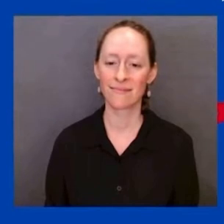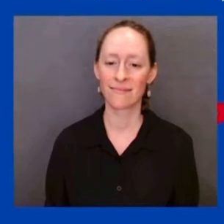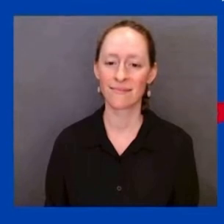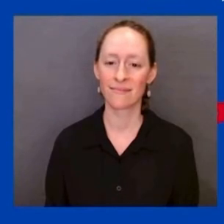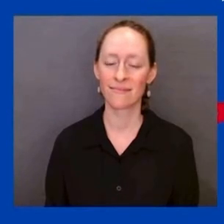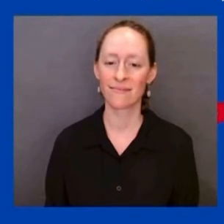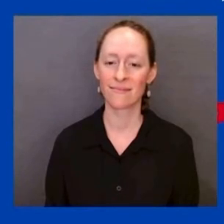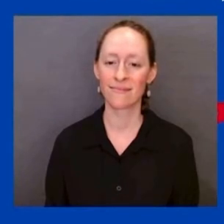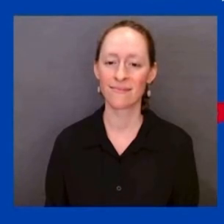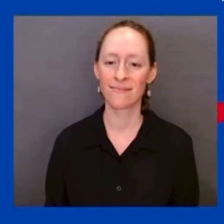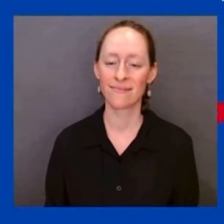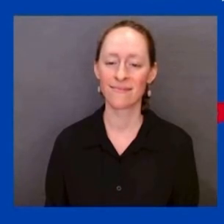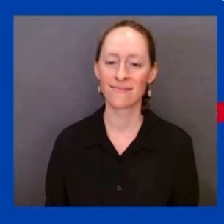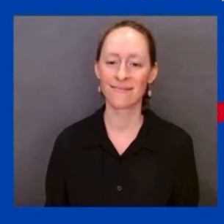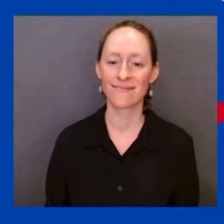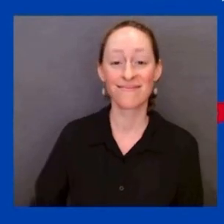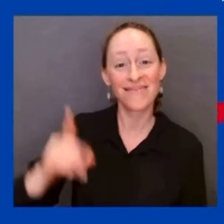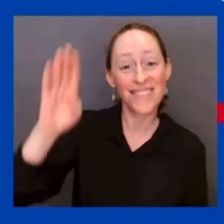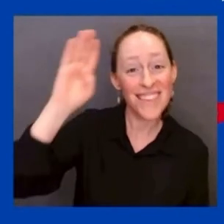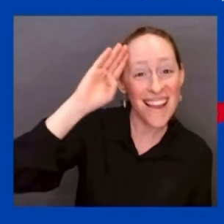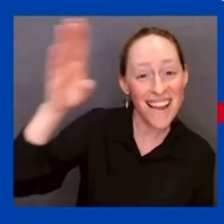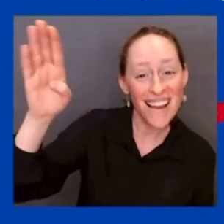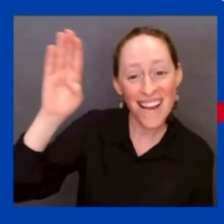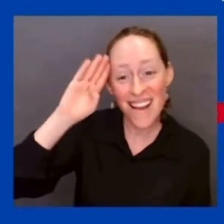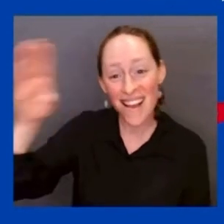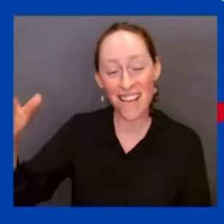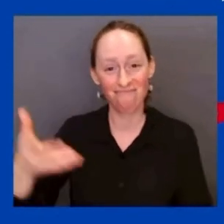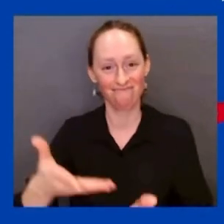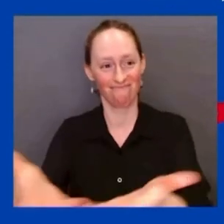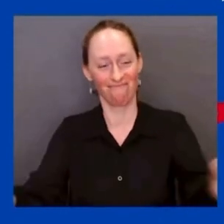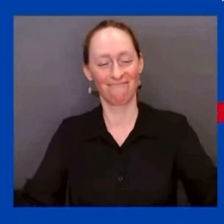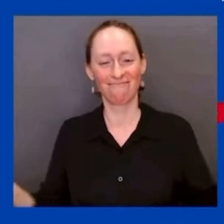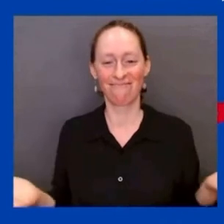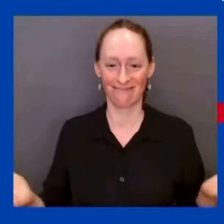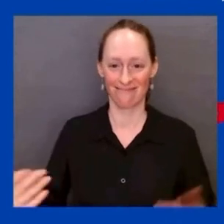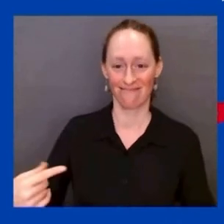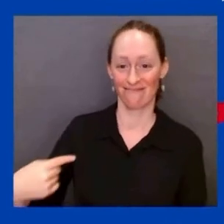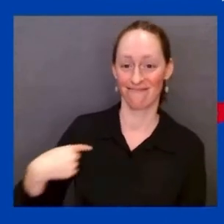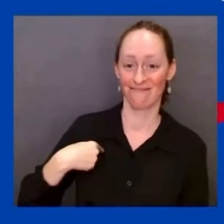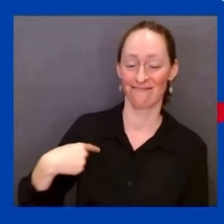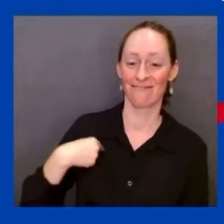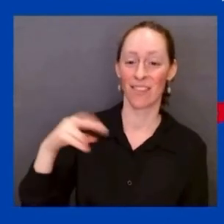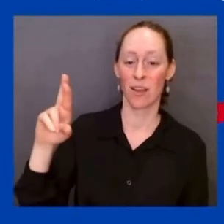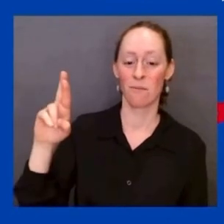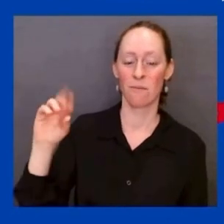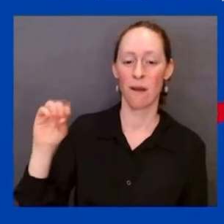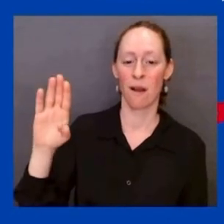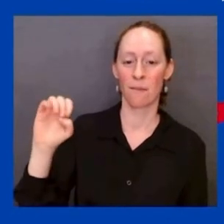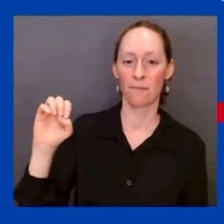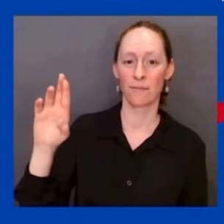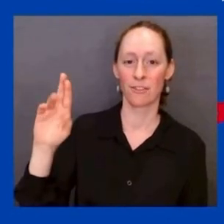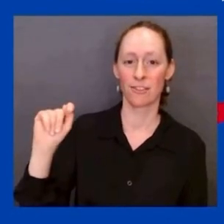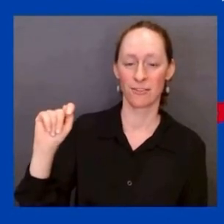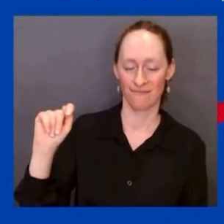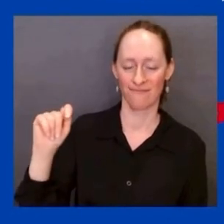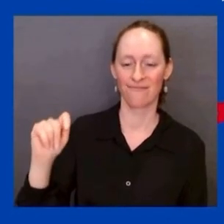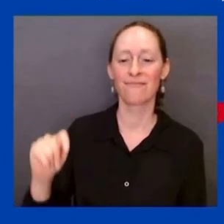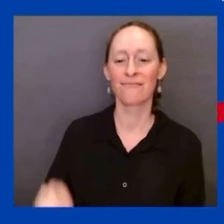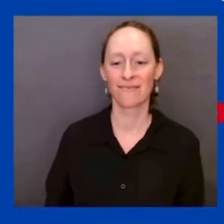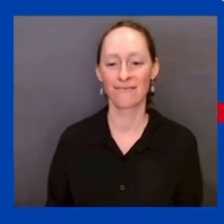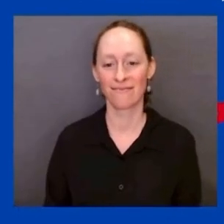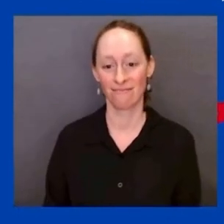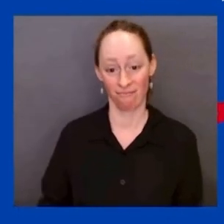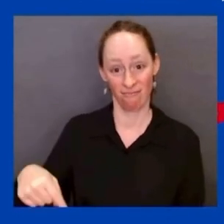Hello, delegates. My name is Robert Gould. I'm in my 25th year as a special education teacher for Denver